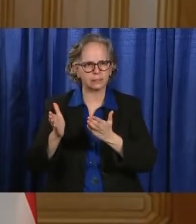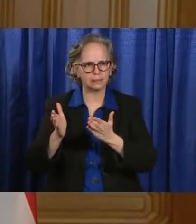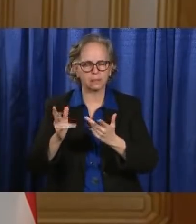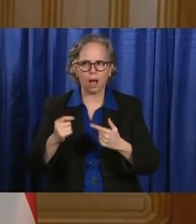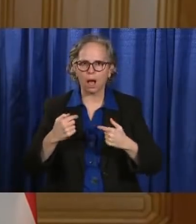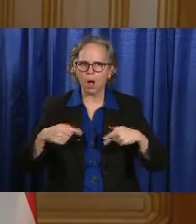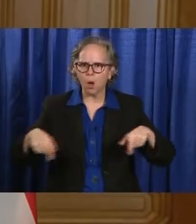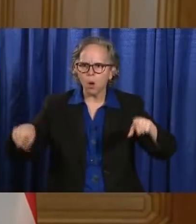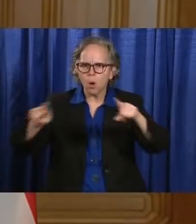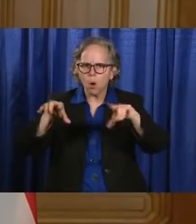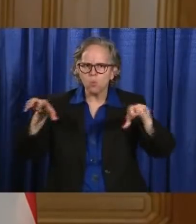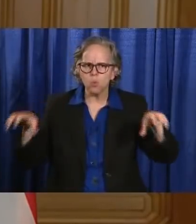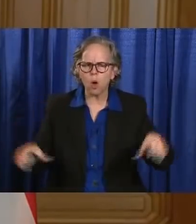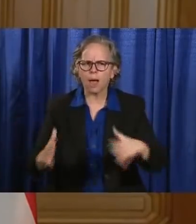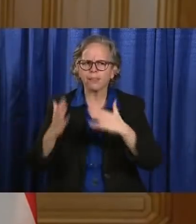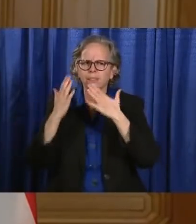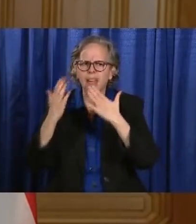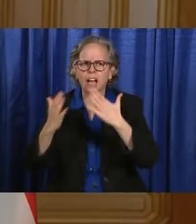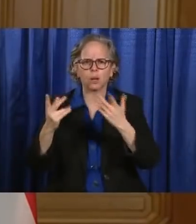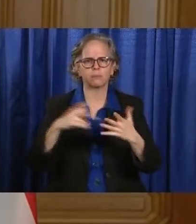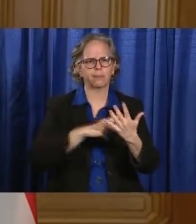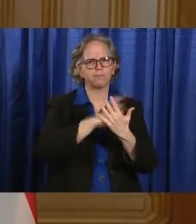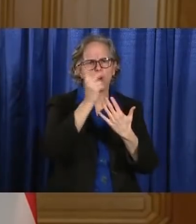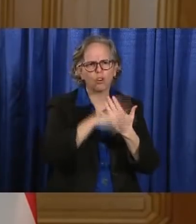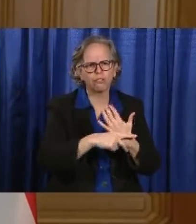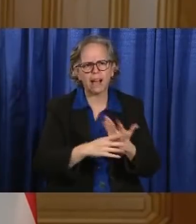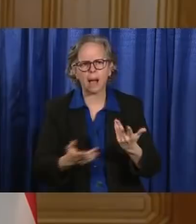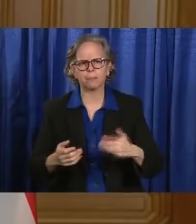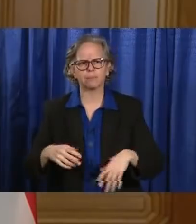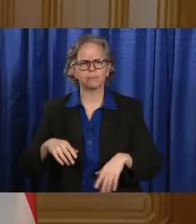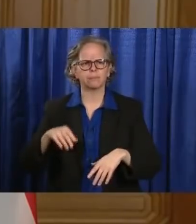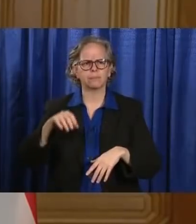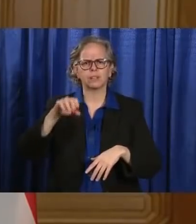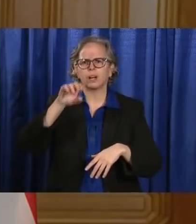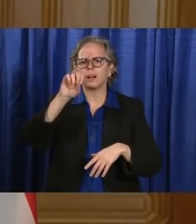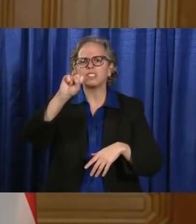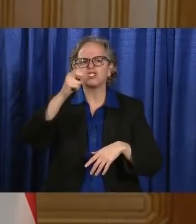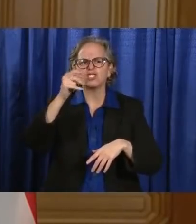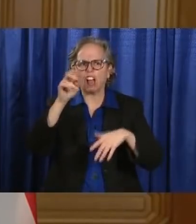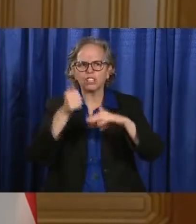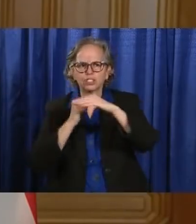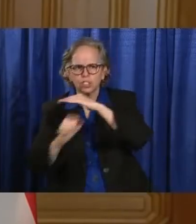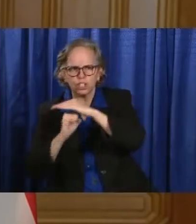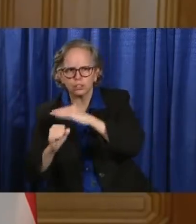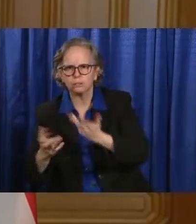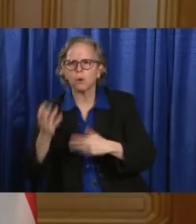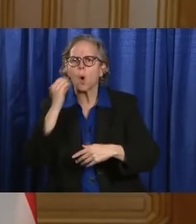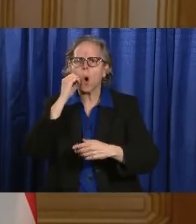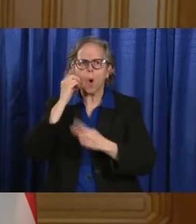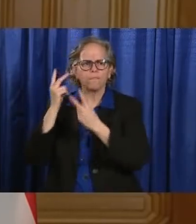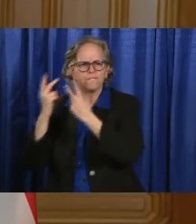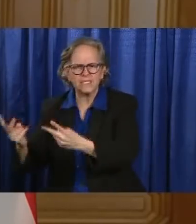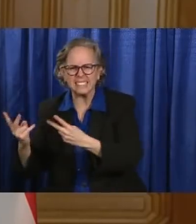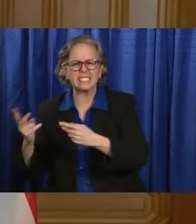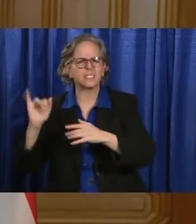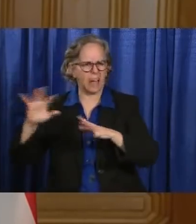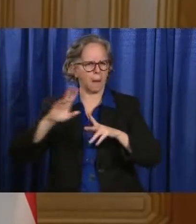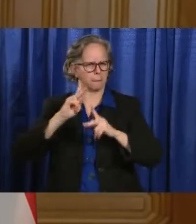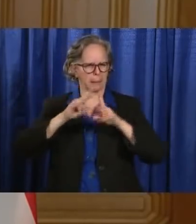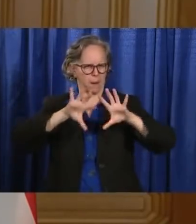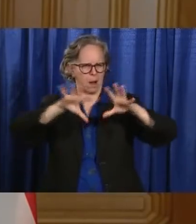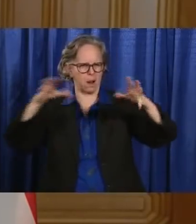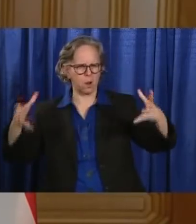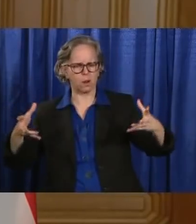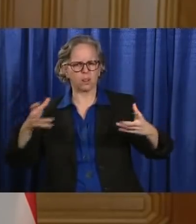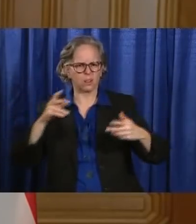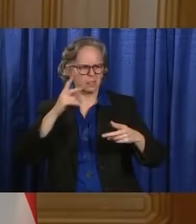programs, the care, the shelter, the home visits to Ohioans with mental illness, Ohioans